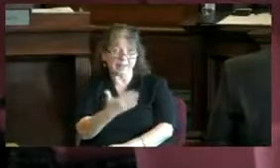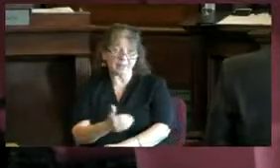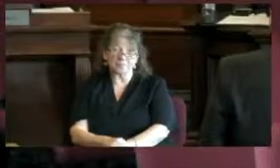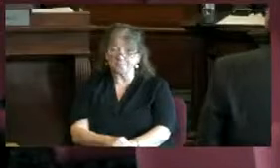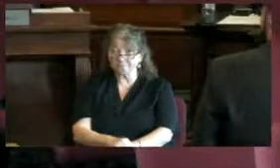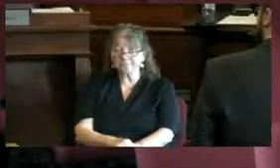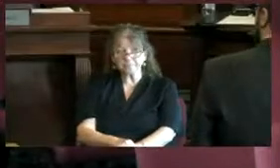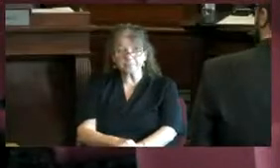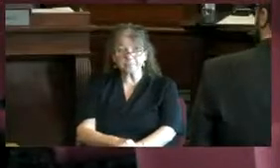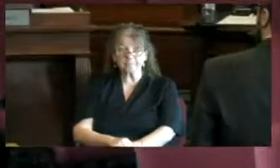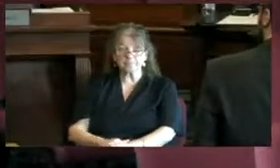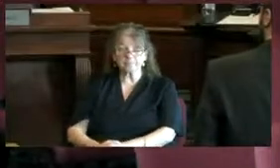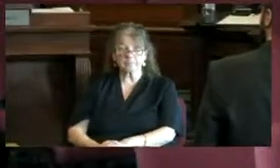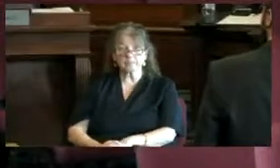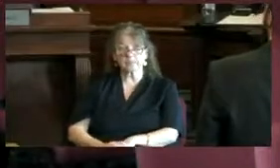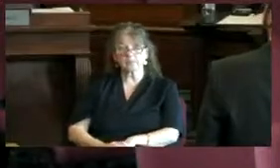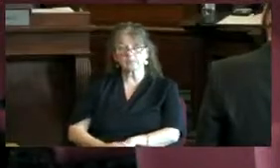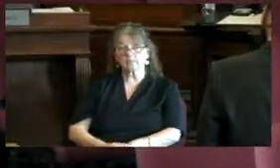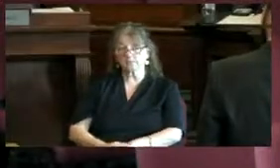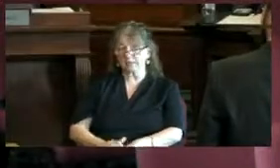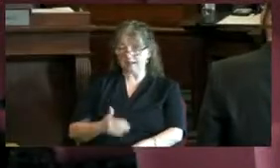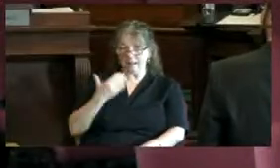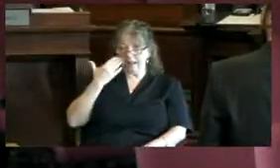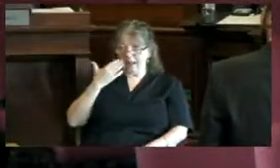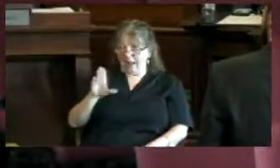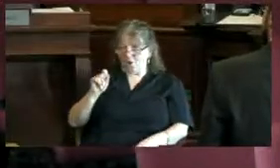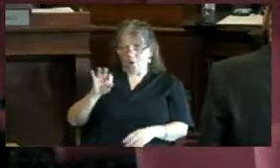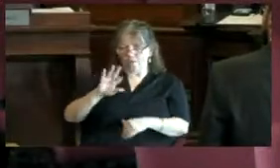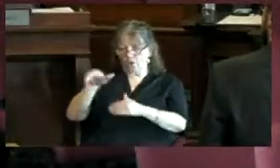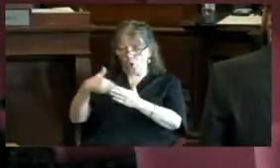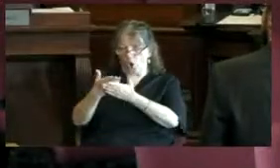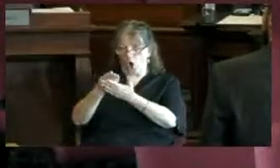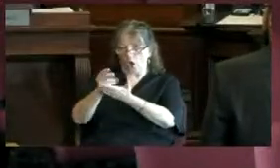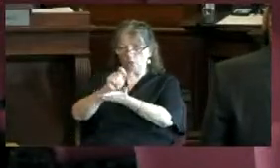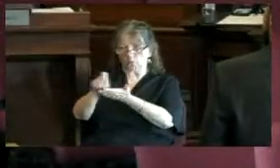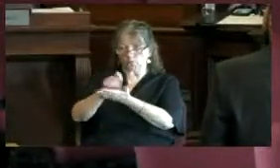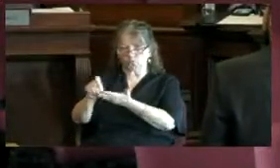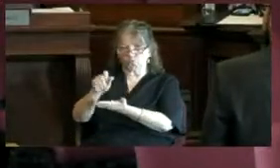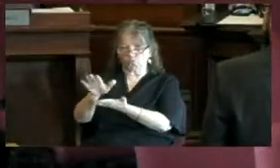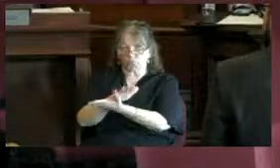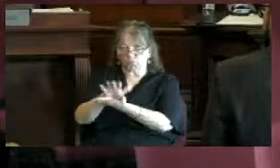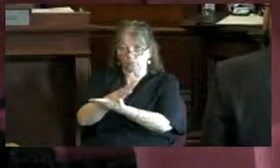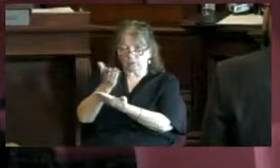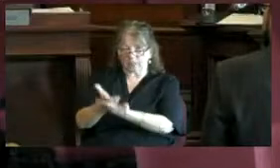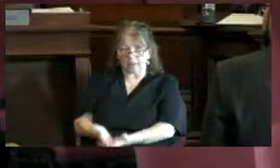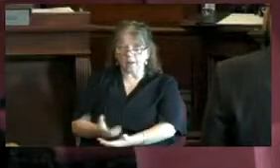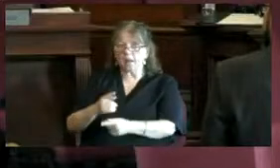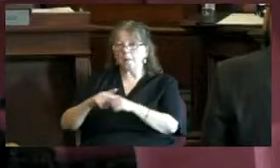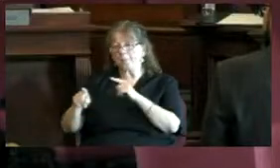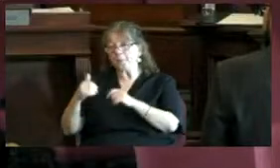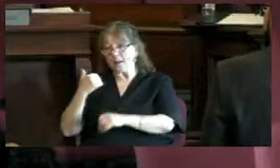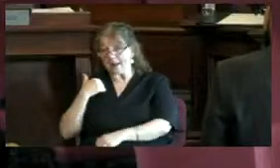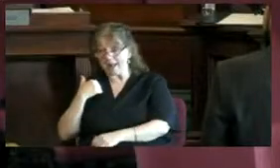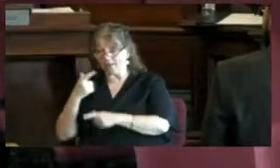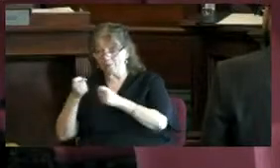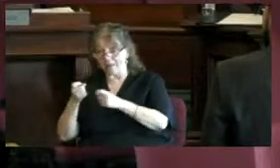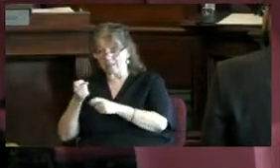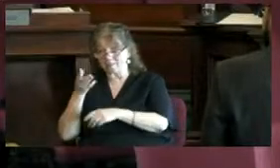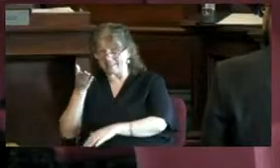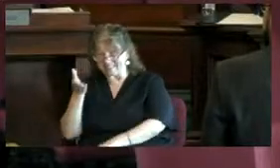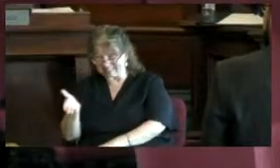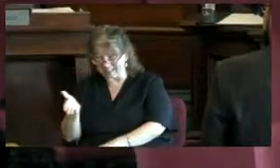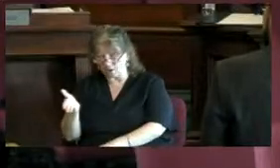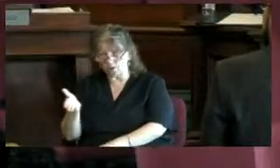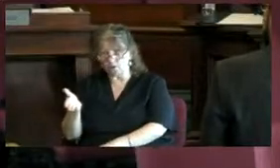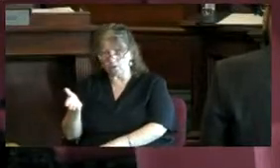you. But I do not know if they are all documented, but we do have on-site management that is there to